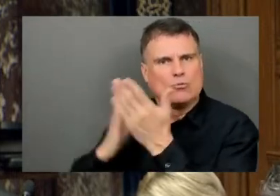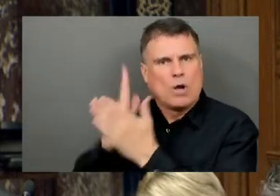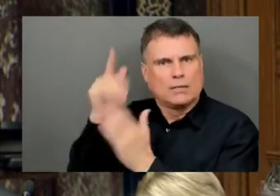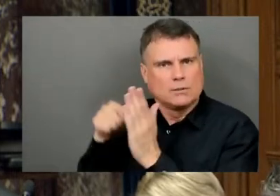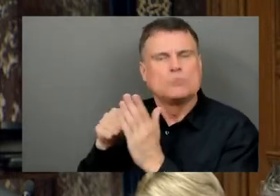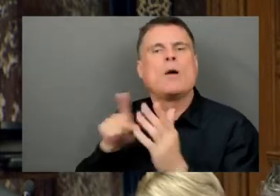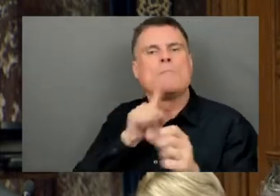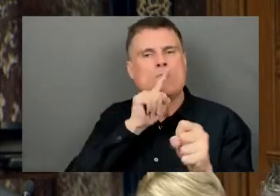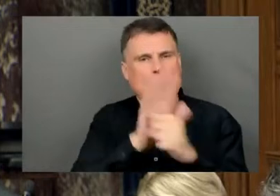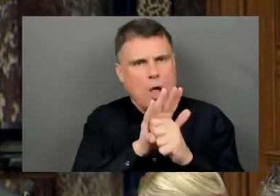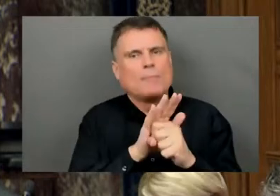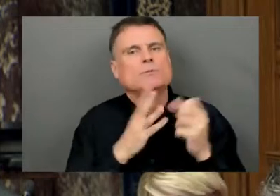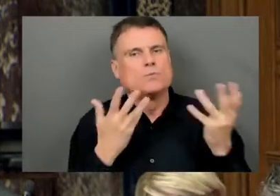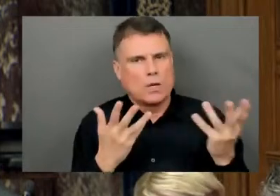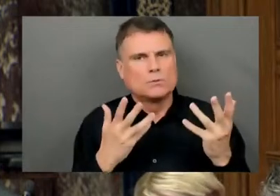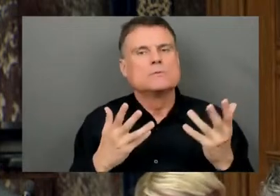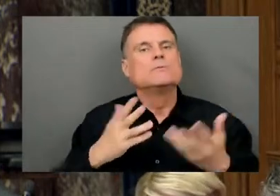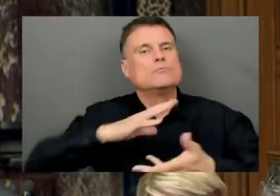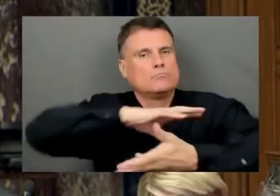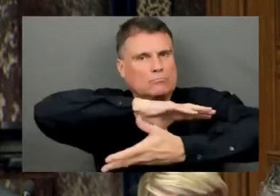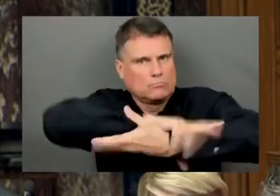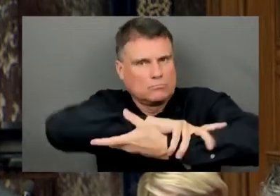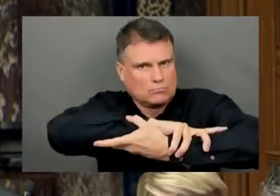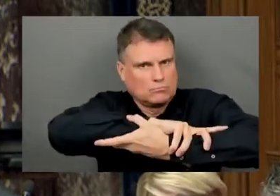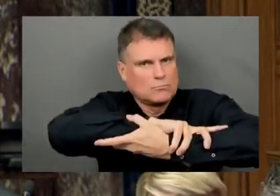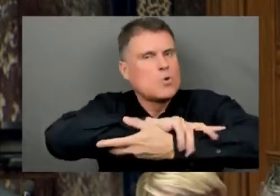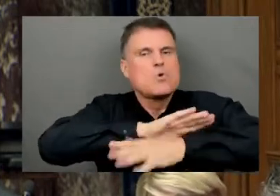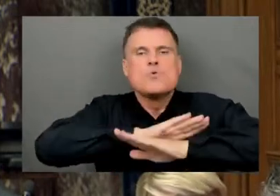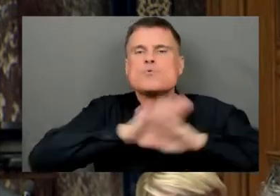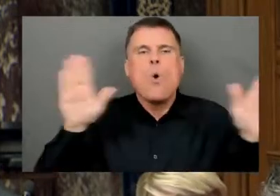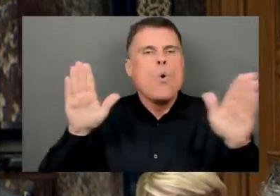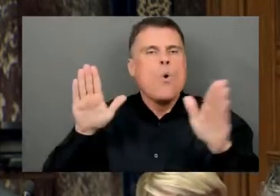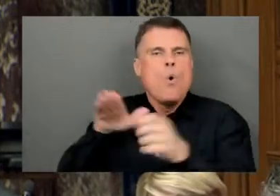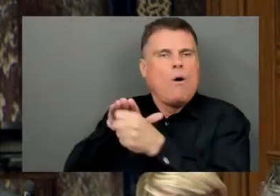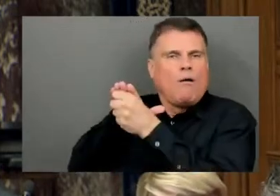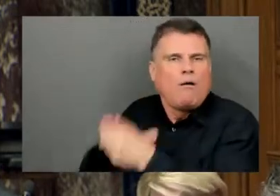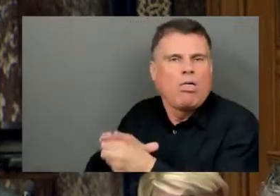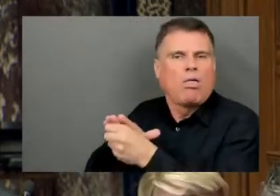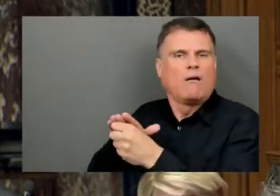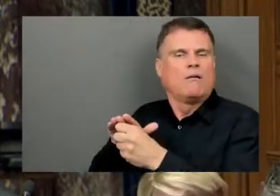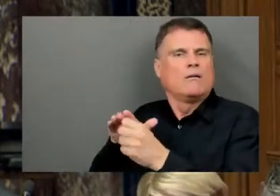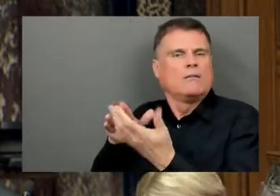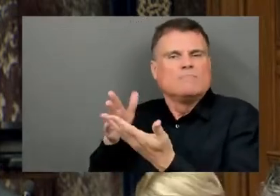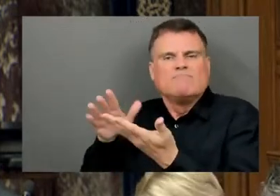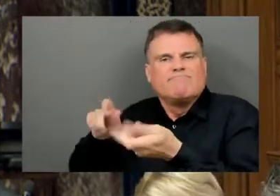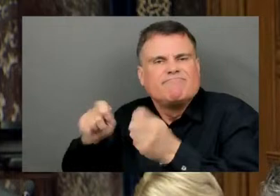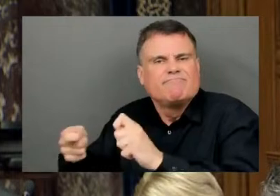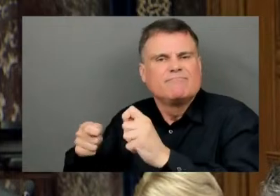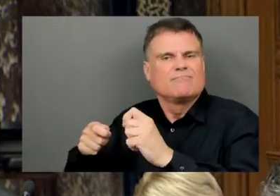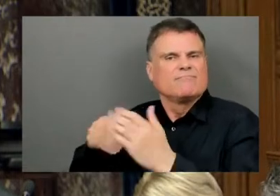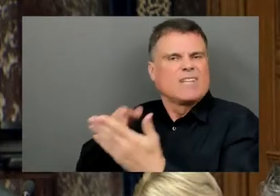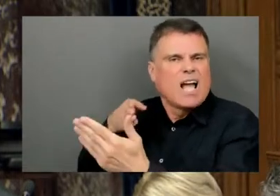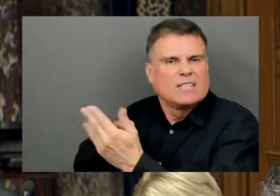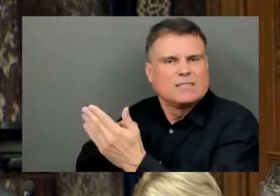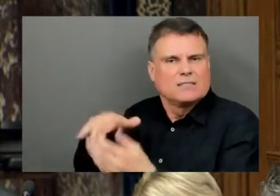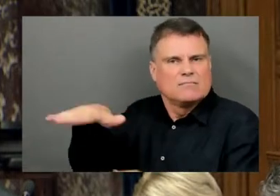faces discriminatory barriers to the ownership of land, something that should have happened a long time ago.